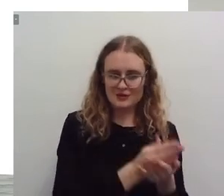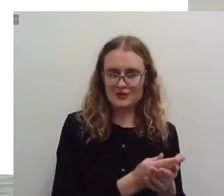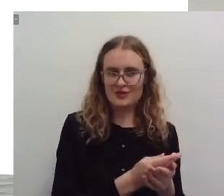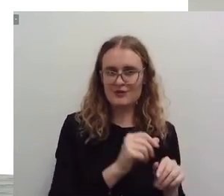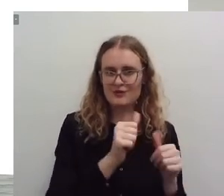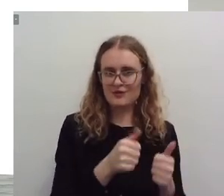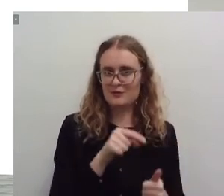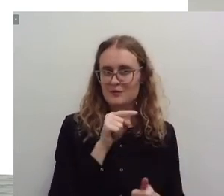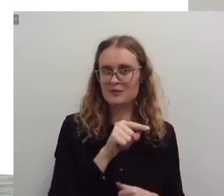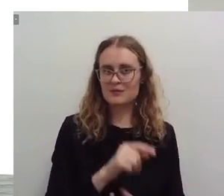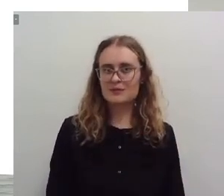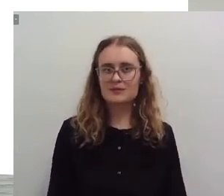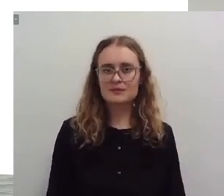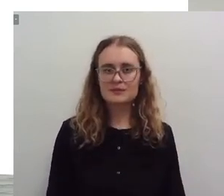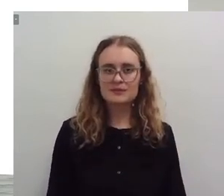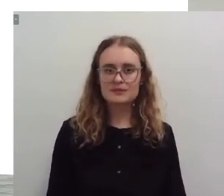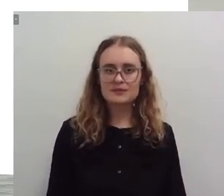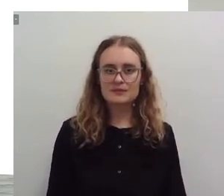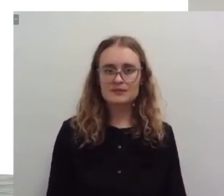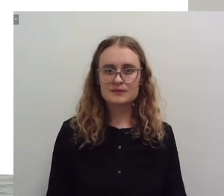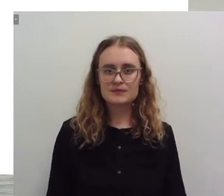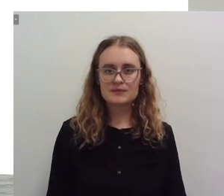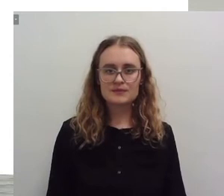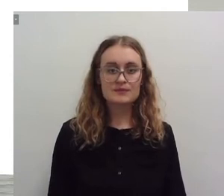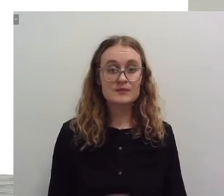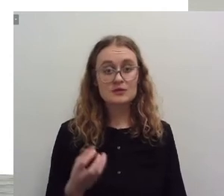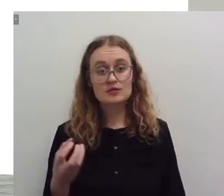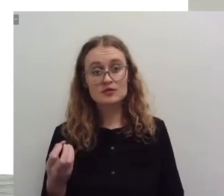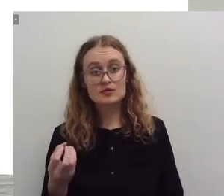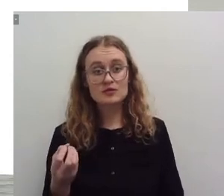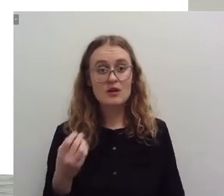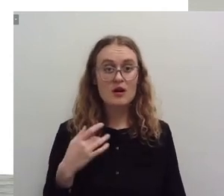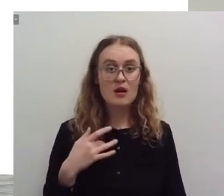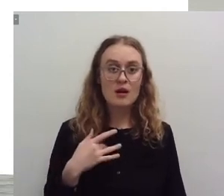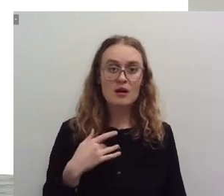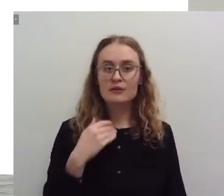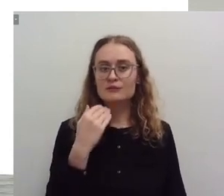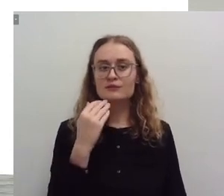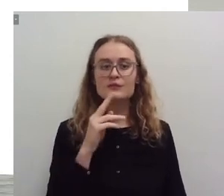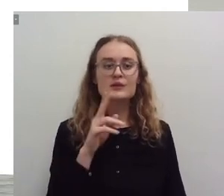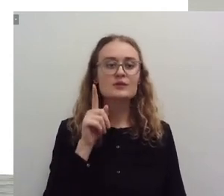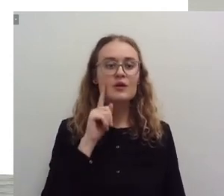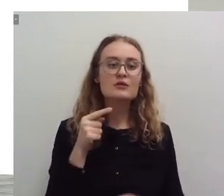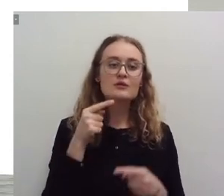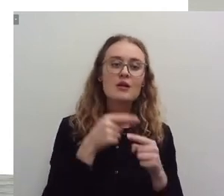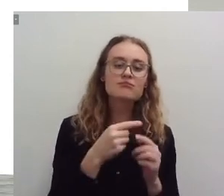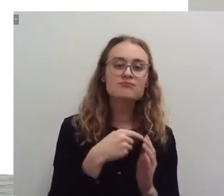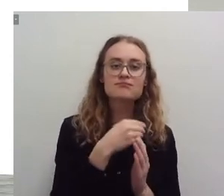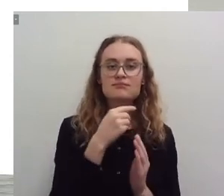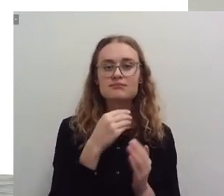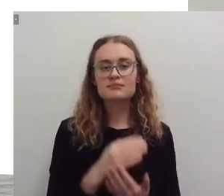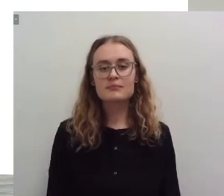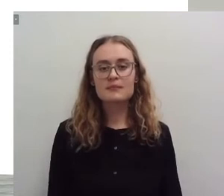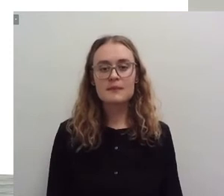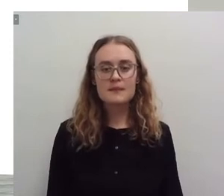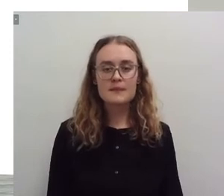the others that caught your attention, or something that you... I get for all of us, the main idea is